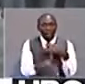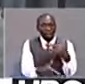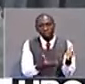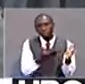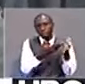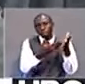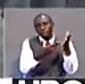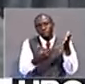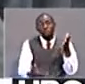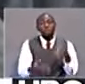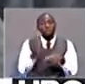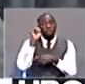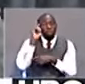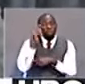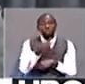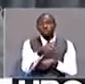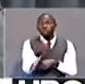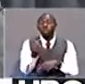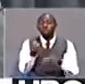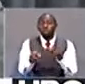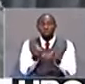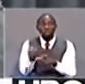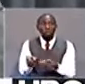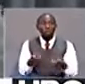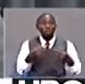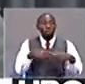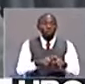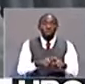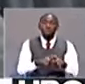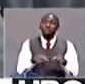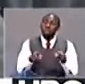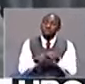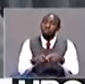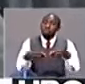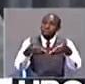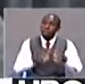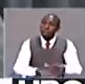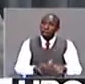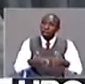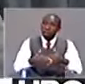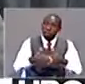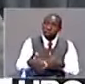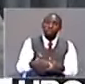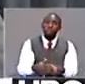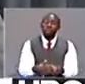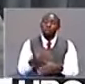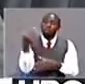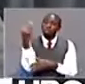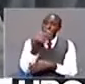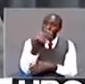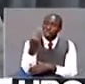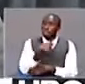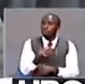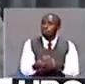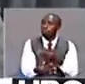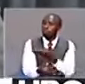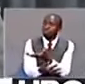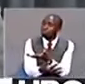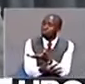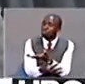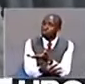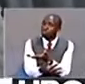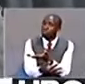each other. We are born in the same way, and that is a kind of preaching that the bishop was leaving us with. And I